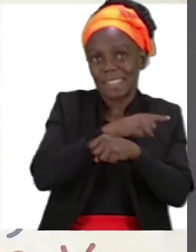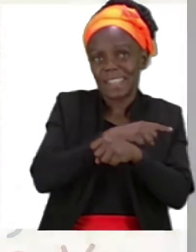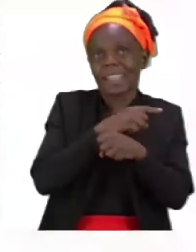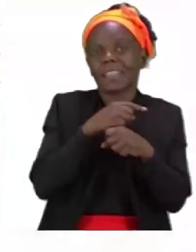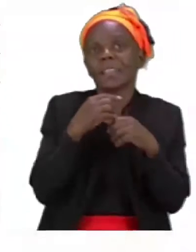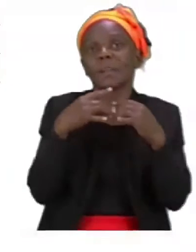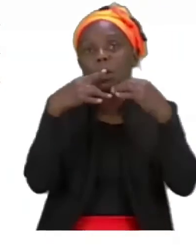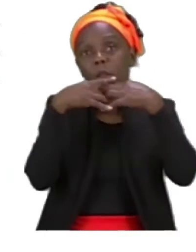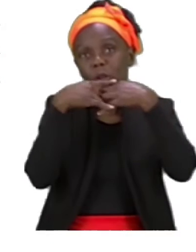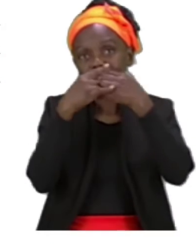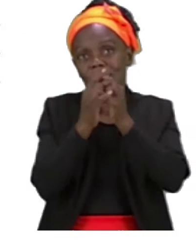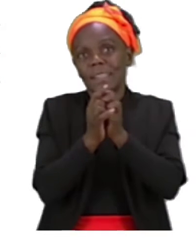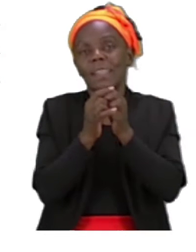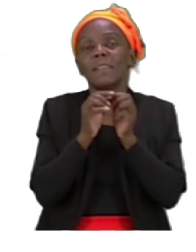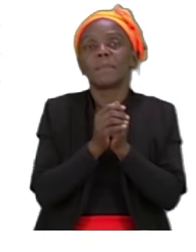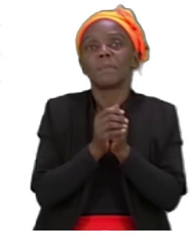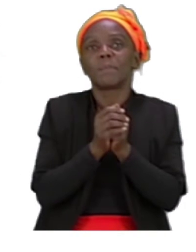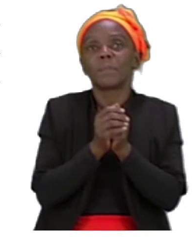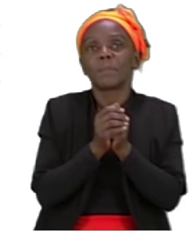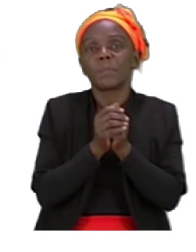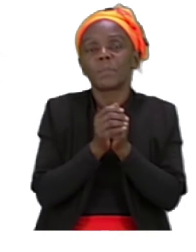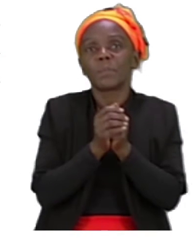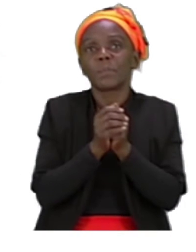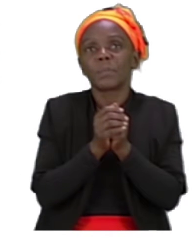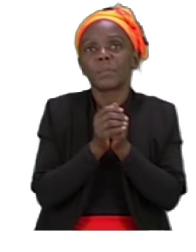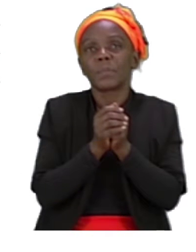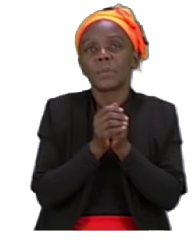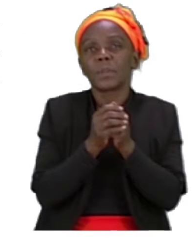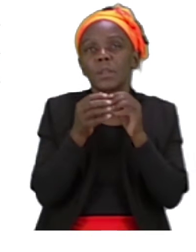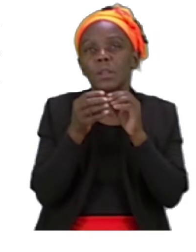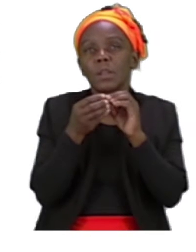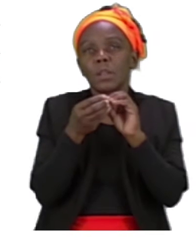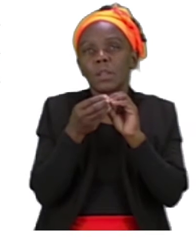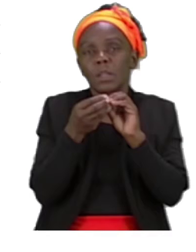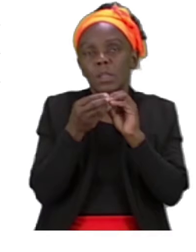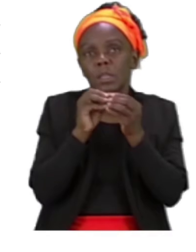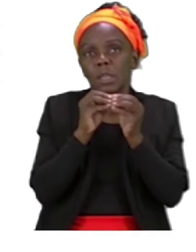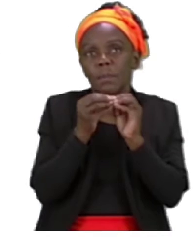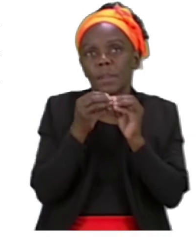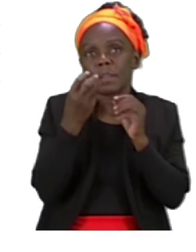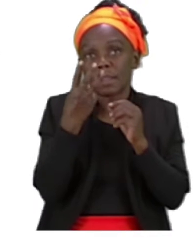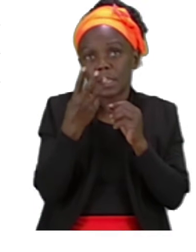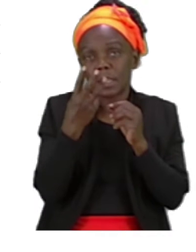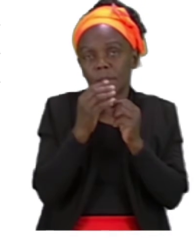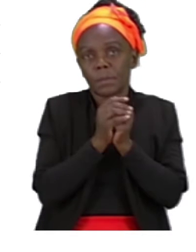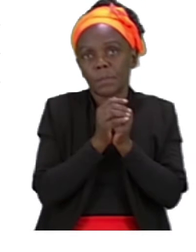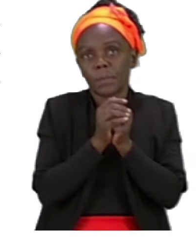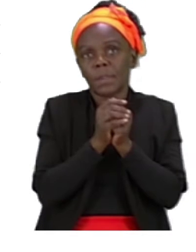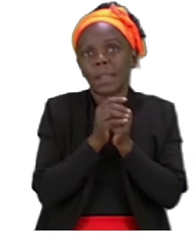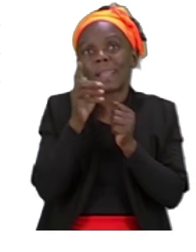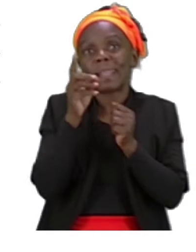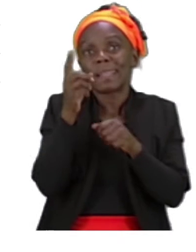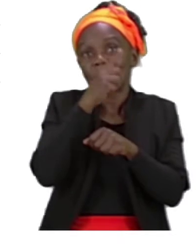questions. It is now saying, what day will March finish on? For this